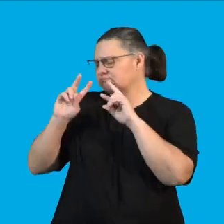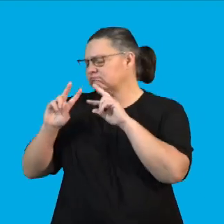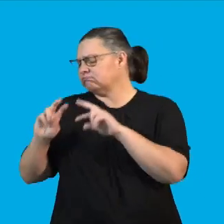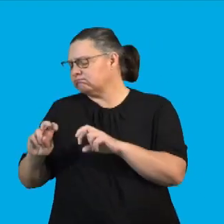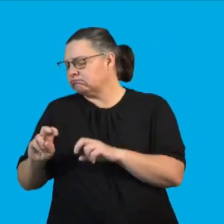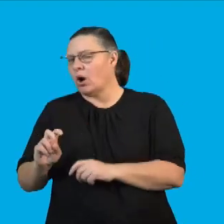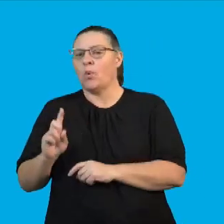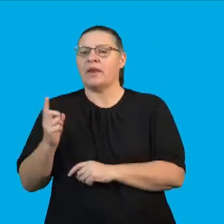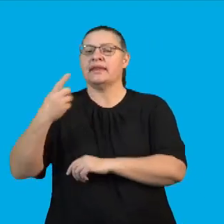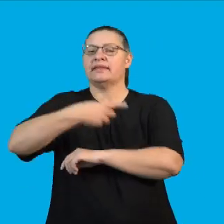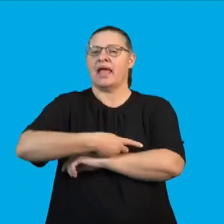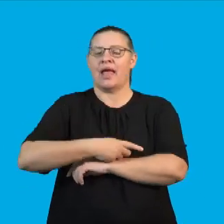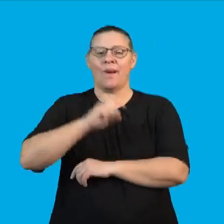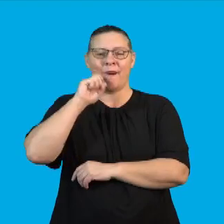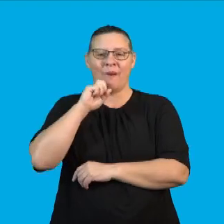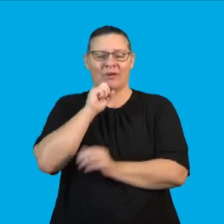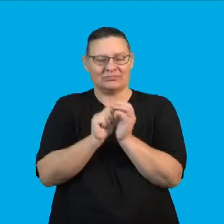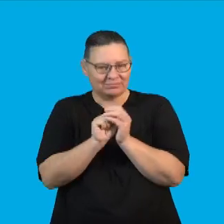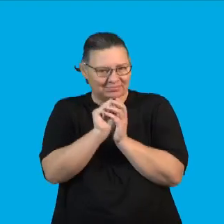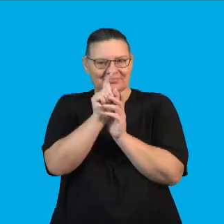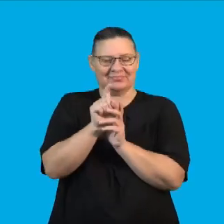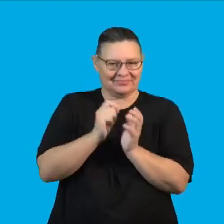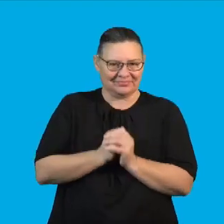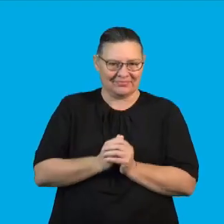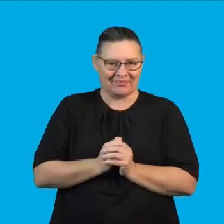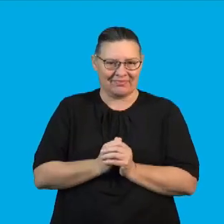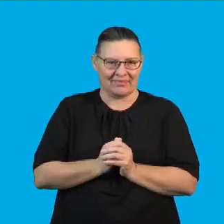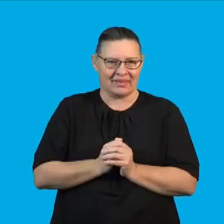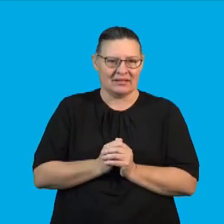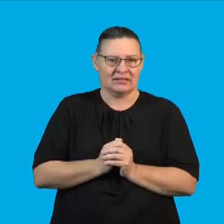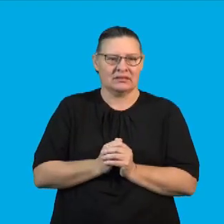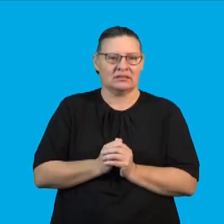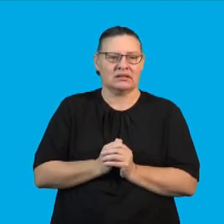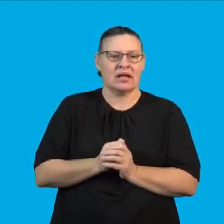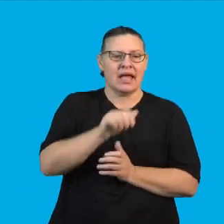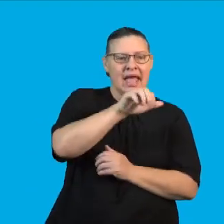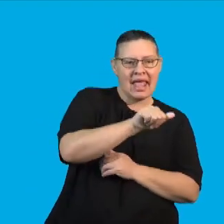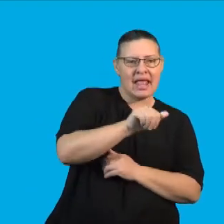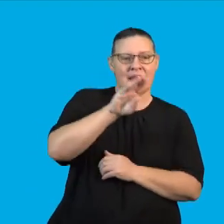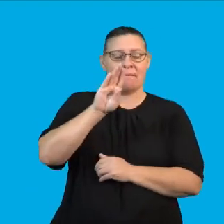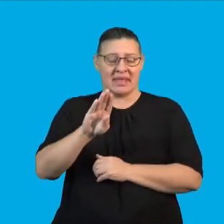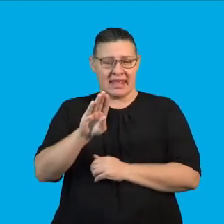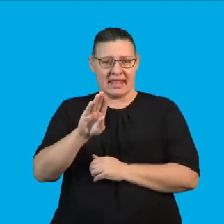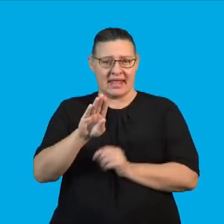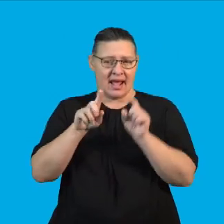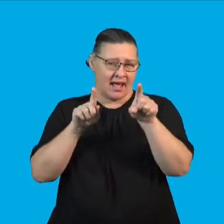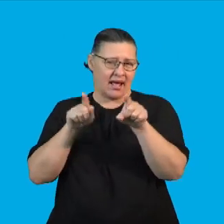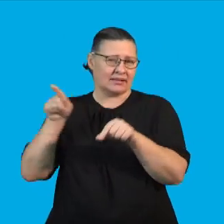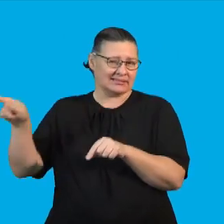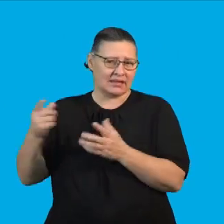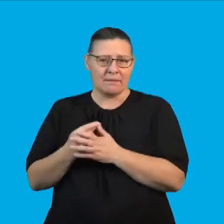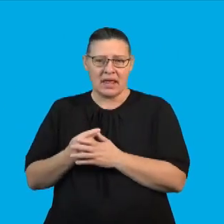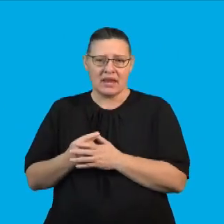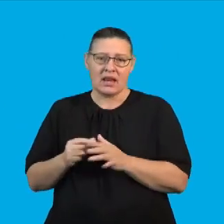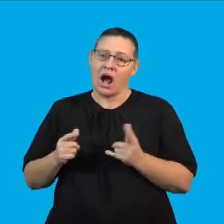of one-day-old hatchlings, A and B alongside. The diagram is not drawn to